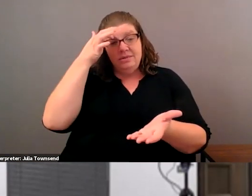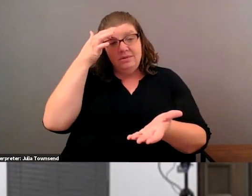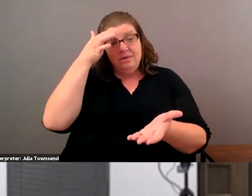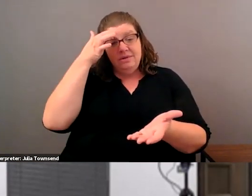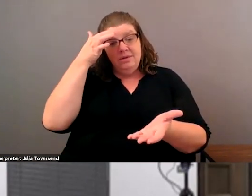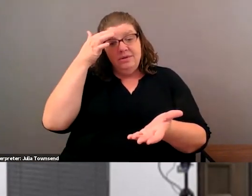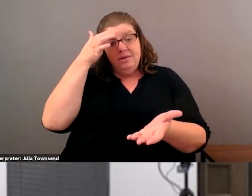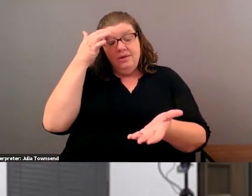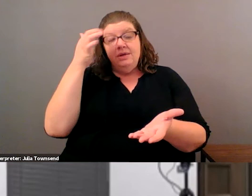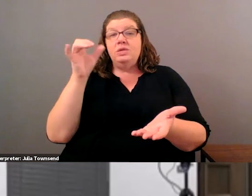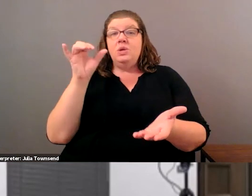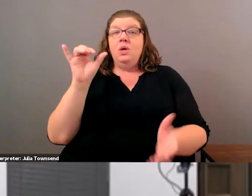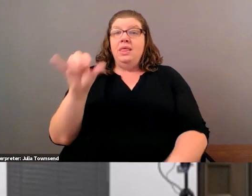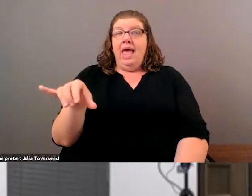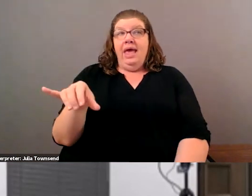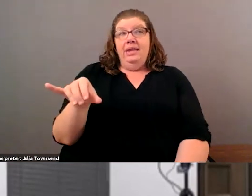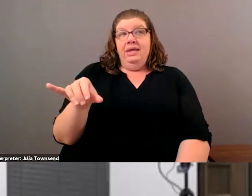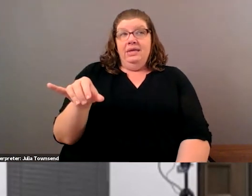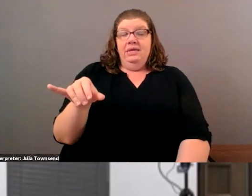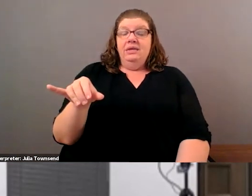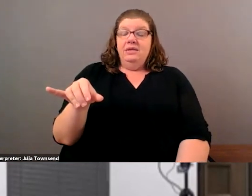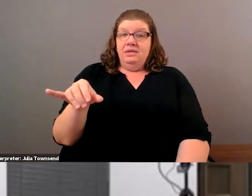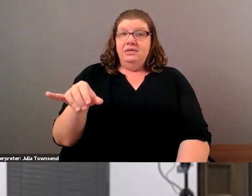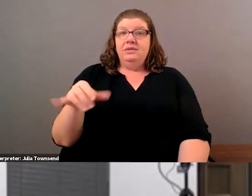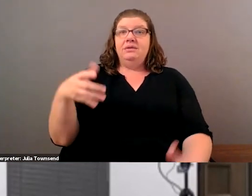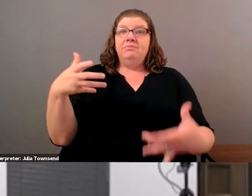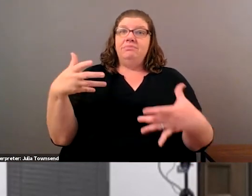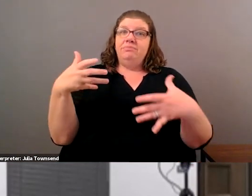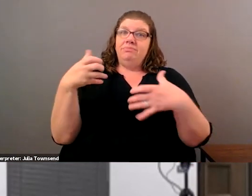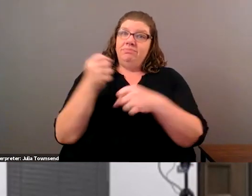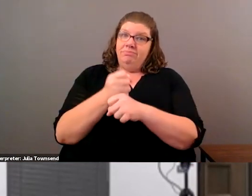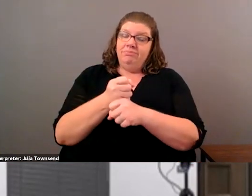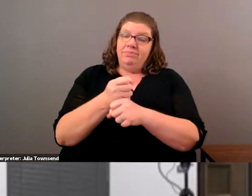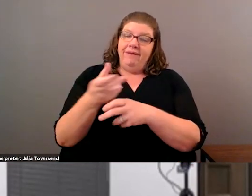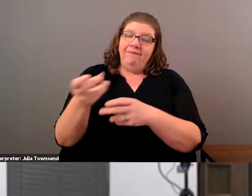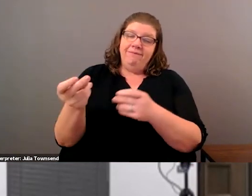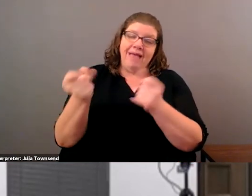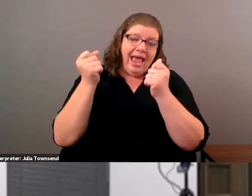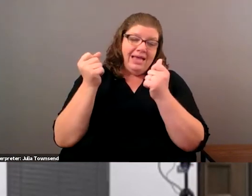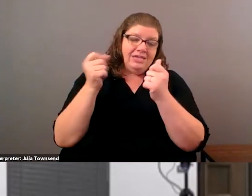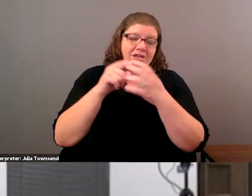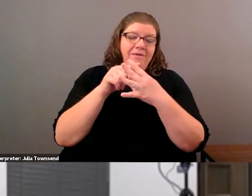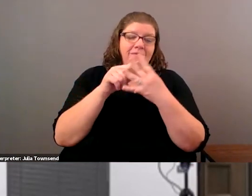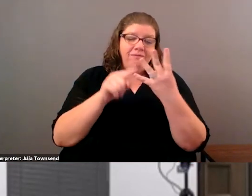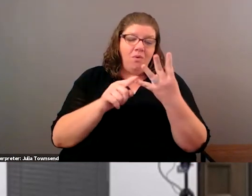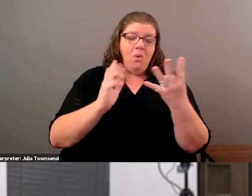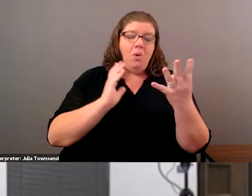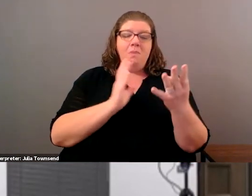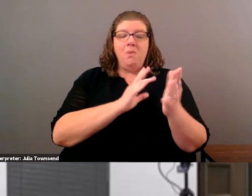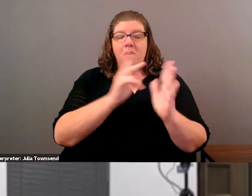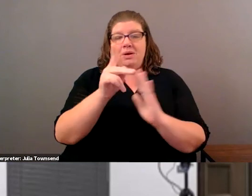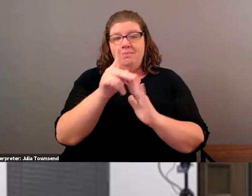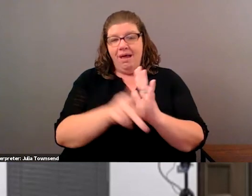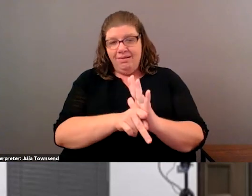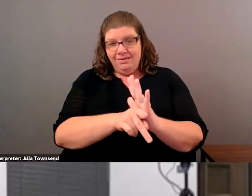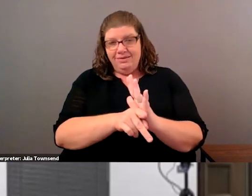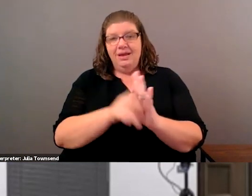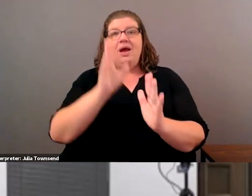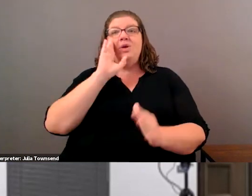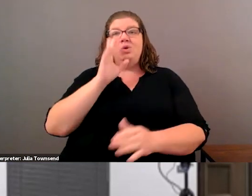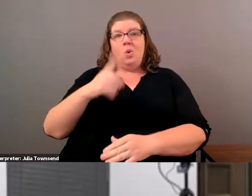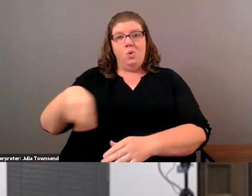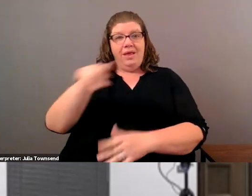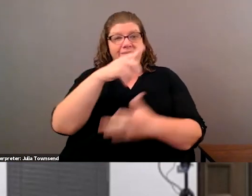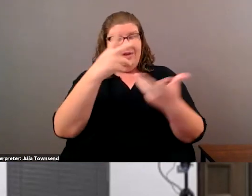the, in a really quick nutshell for those 4 board policies. And I know you've read